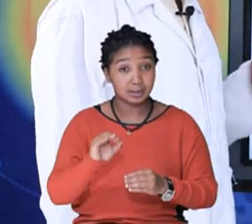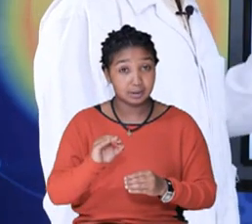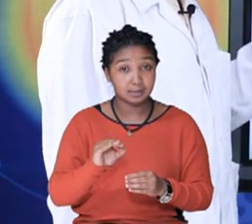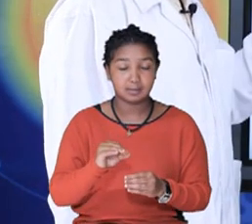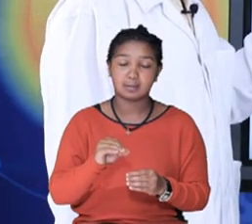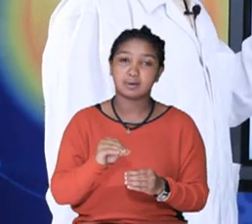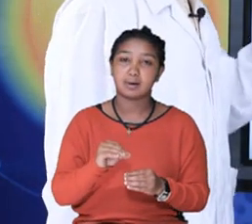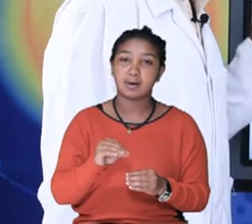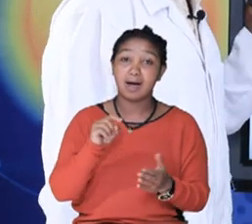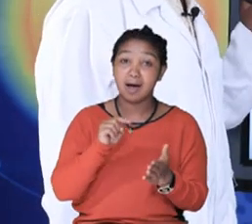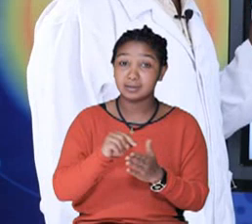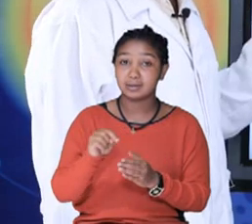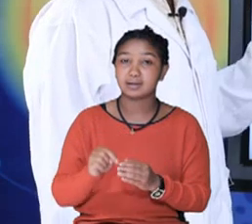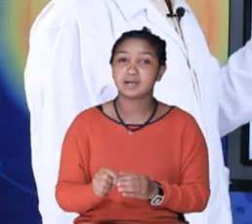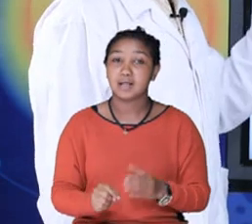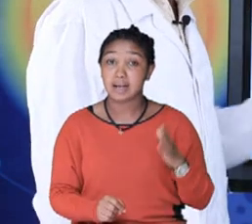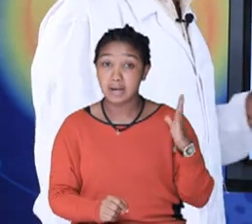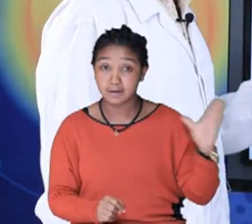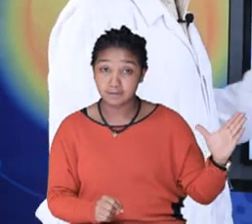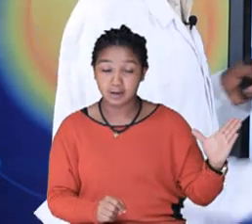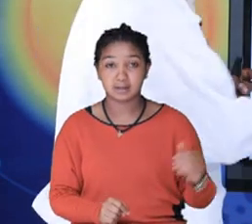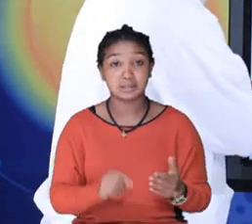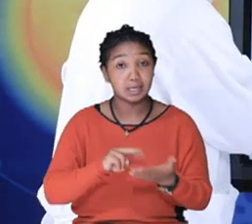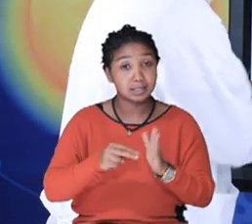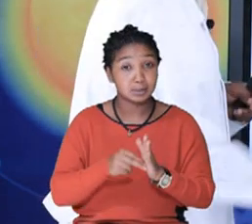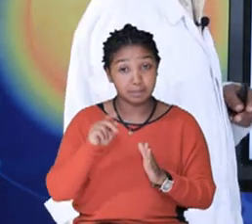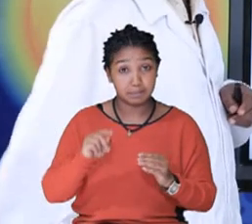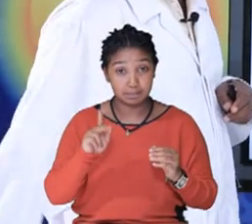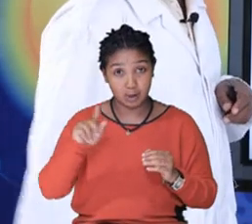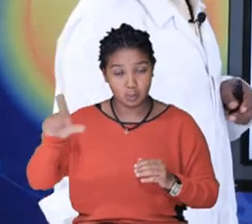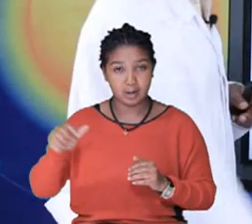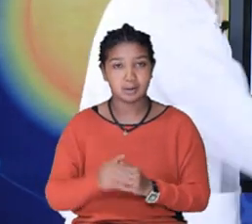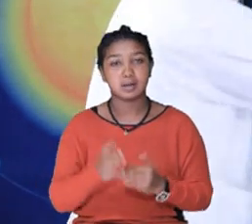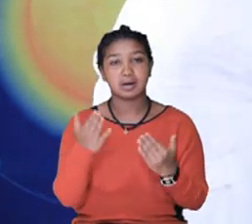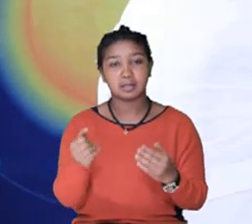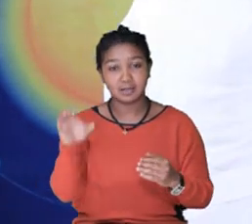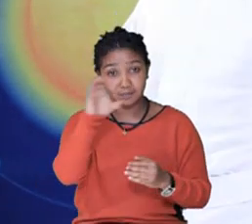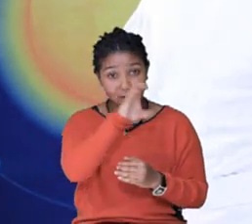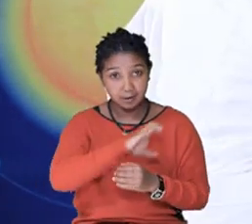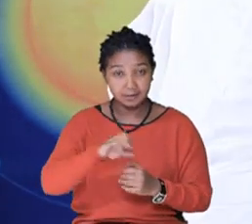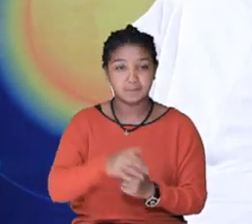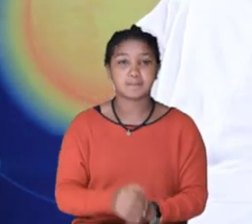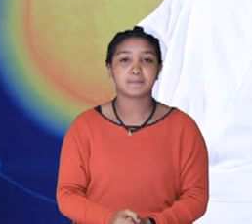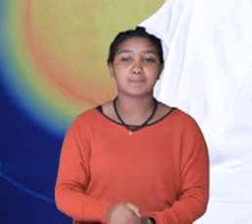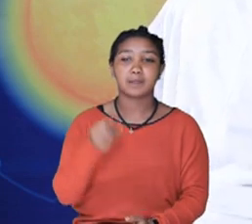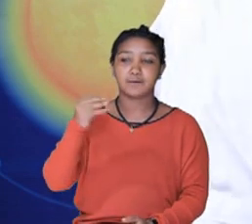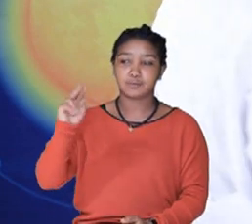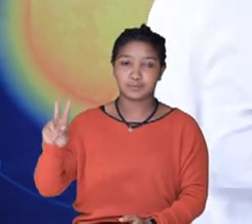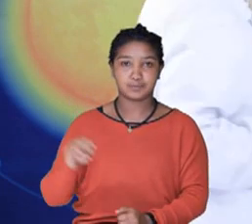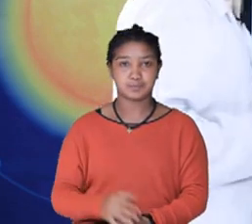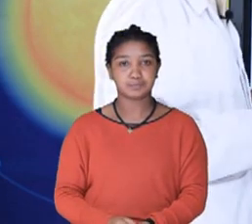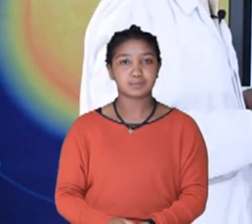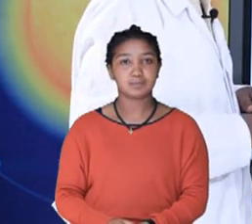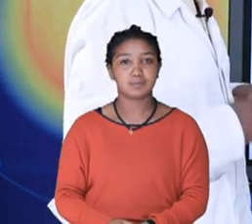pressure at left hand side piston, that is P1. Let us find F2.